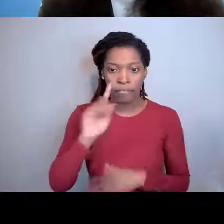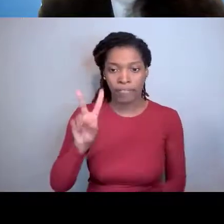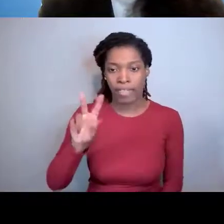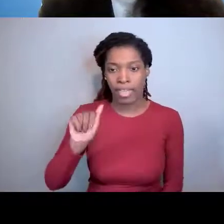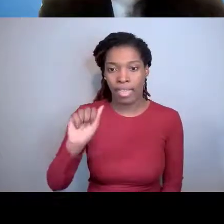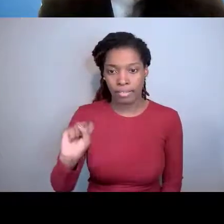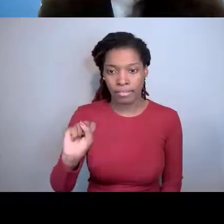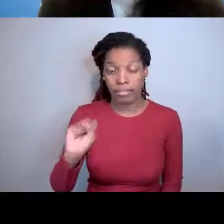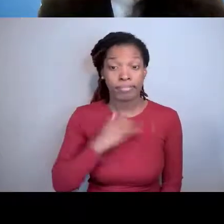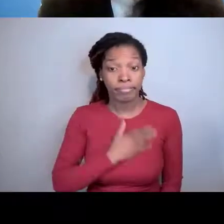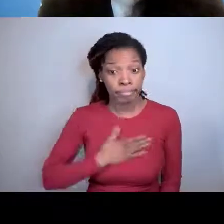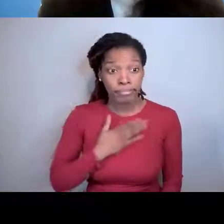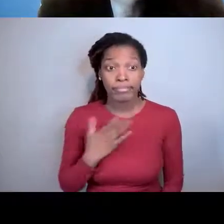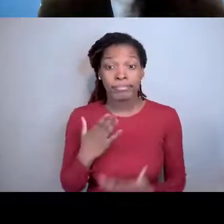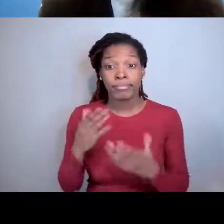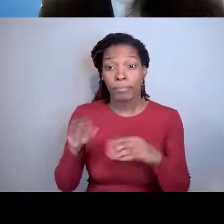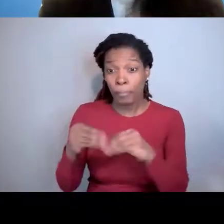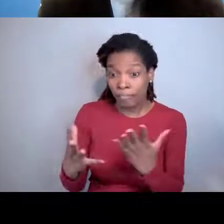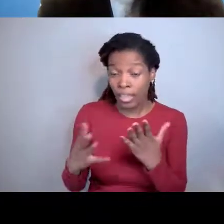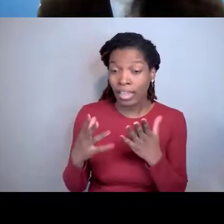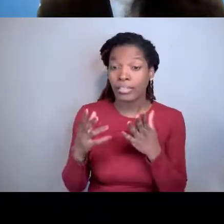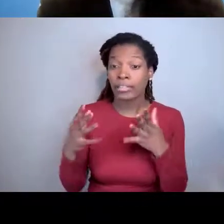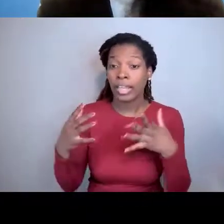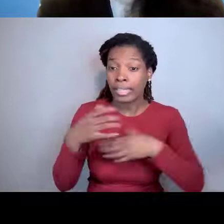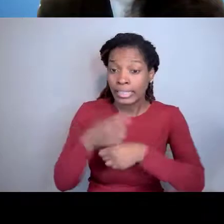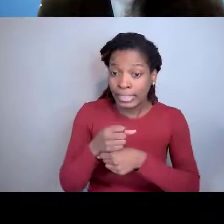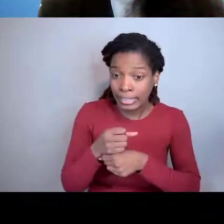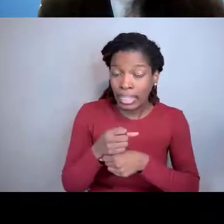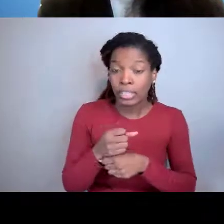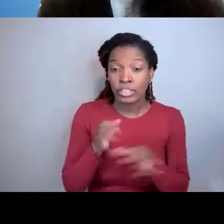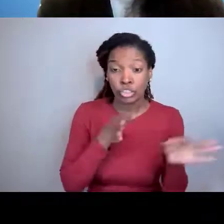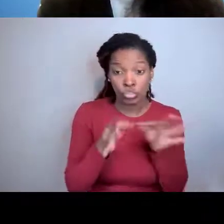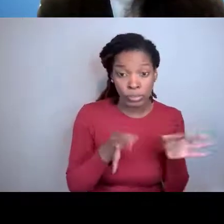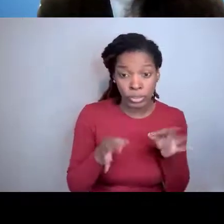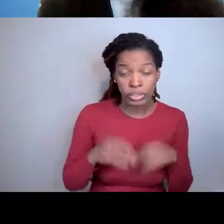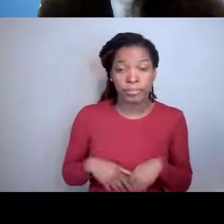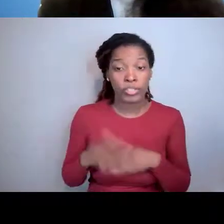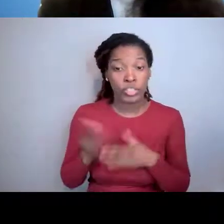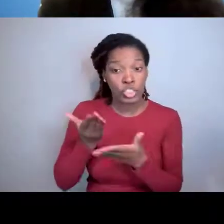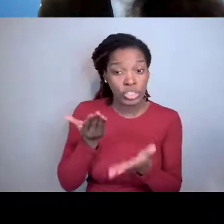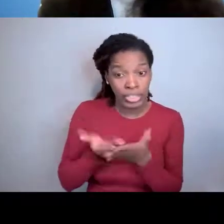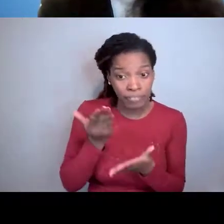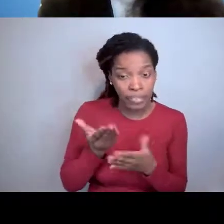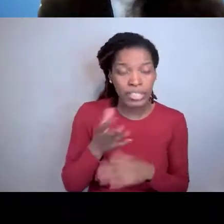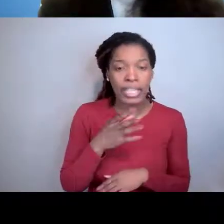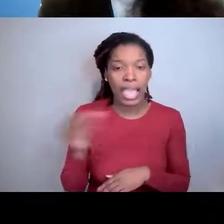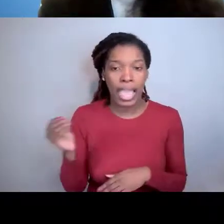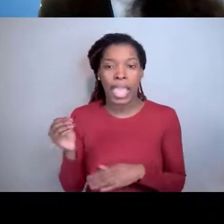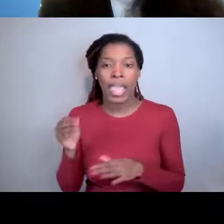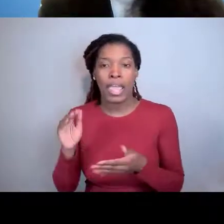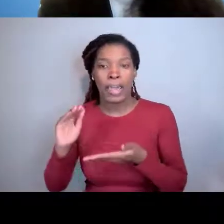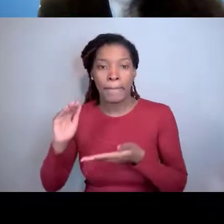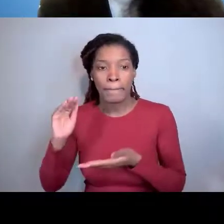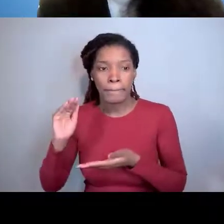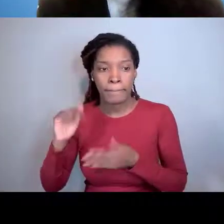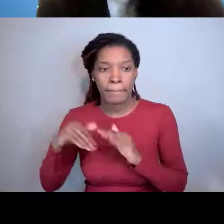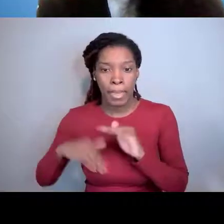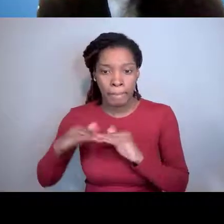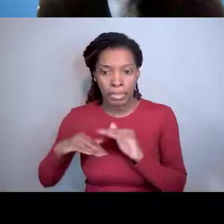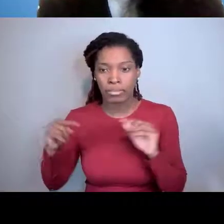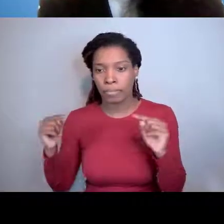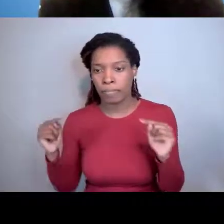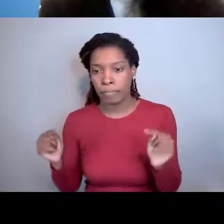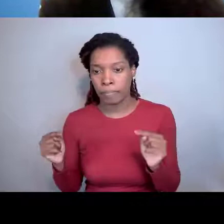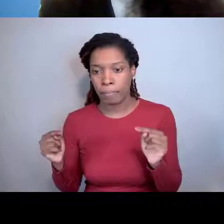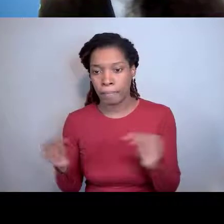you provide a concise description, a justification, as well as minimization of pain and distress. And you upload